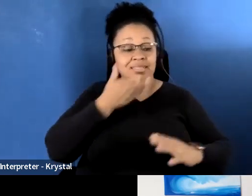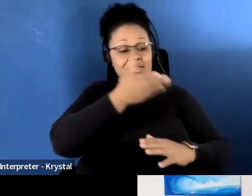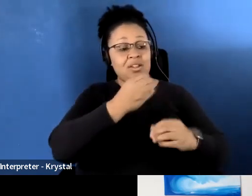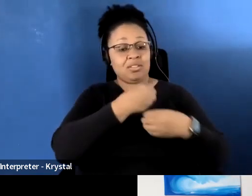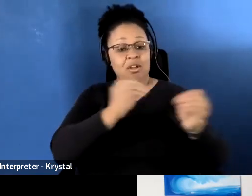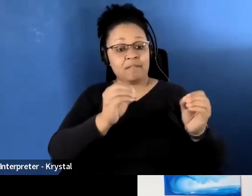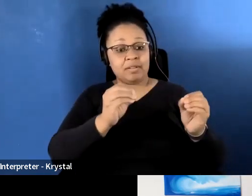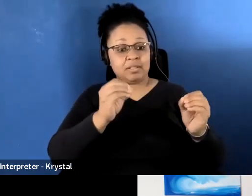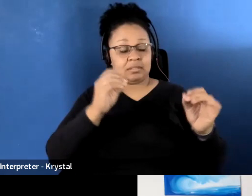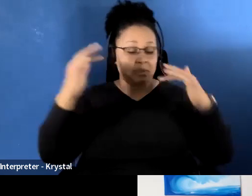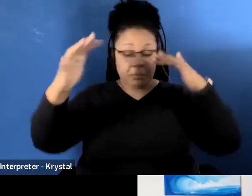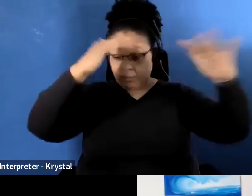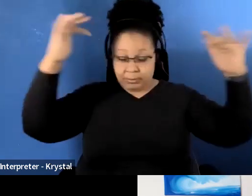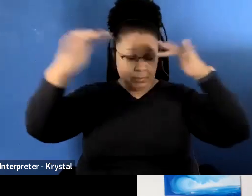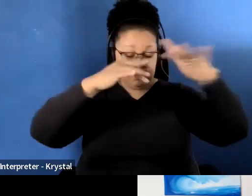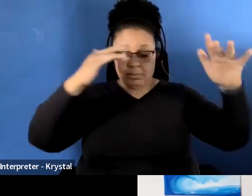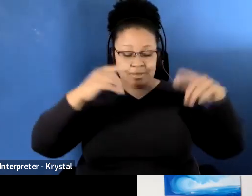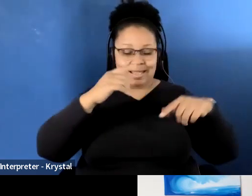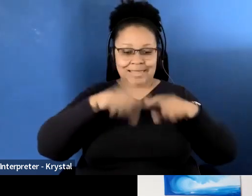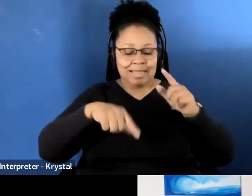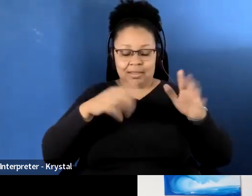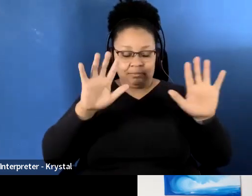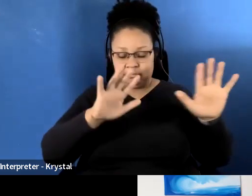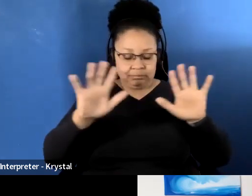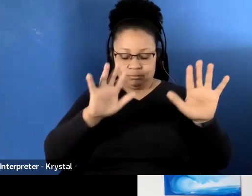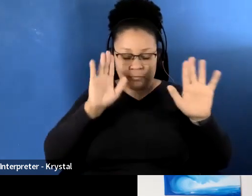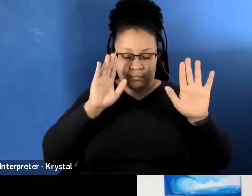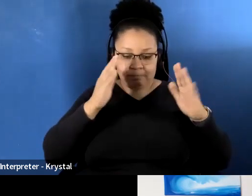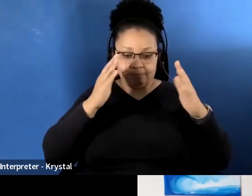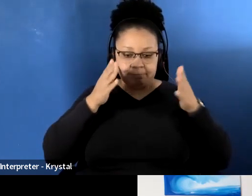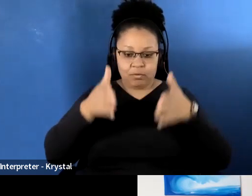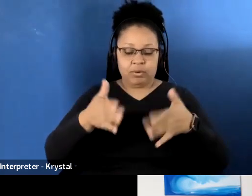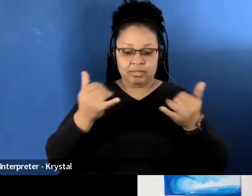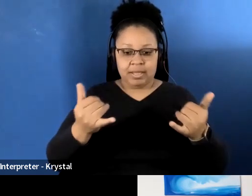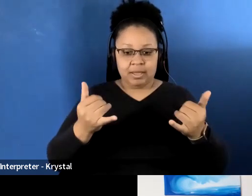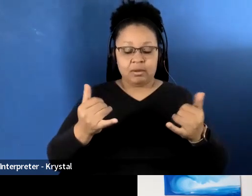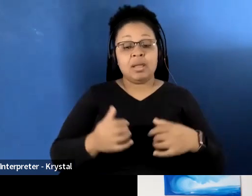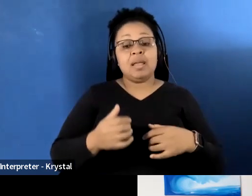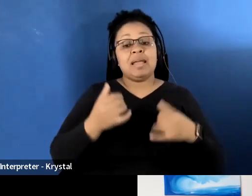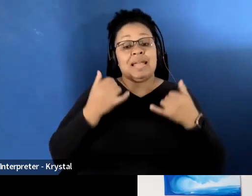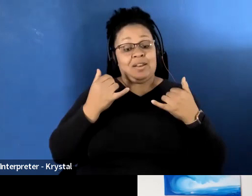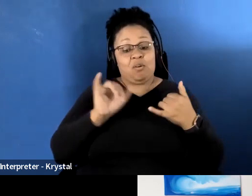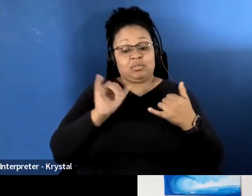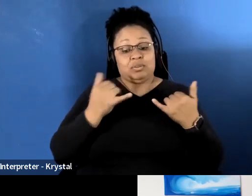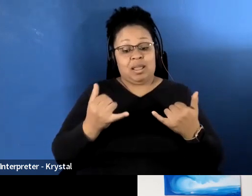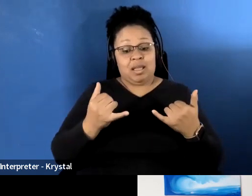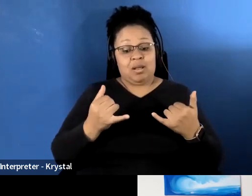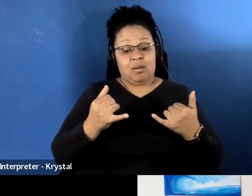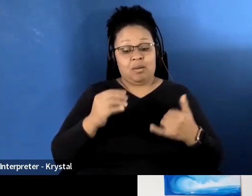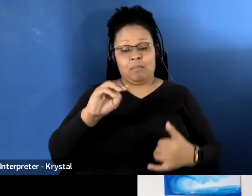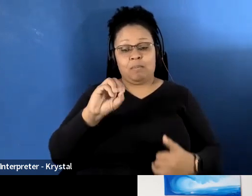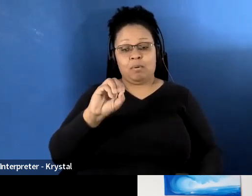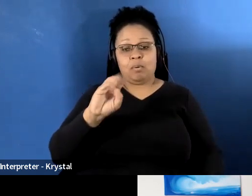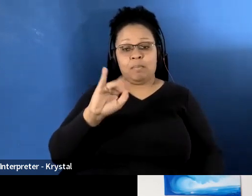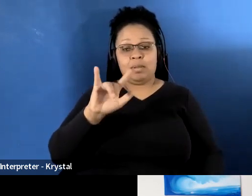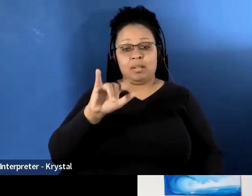after COVID. And then I've had a few mobility issues arise in my life. But one of the